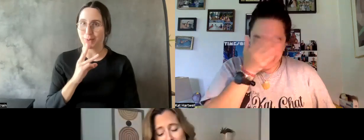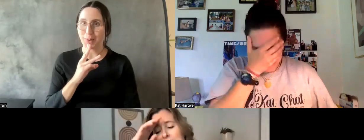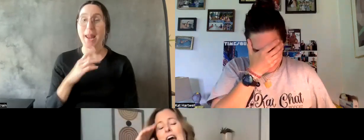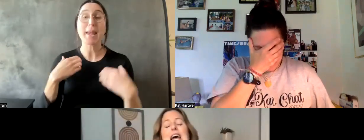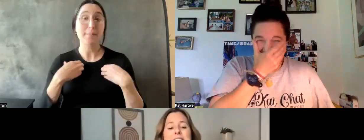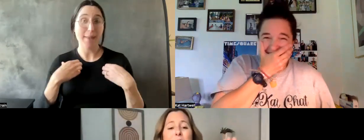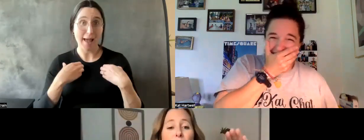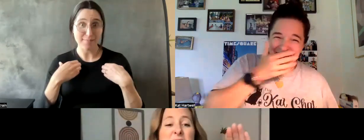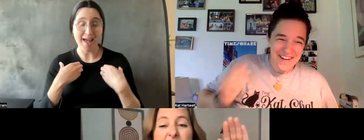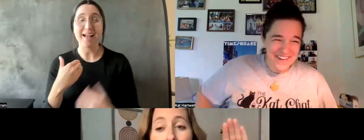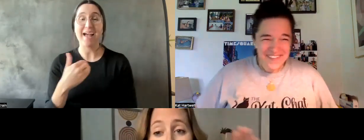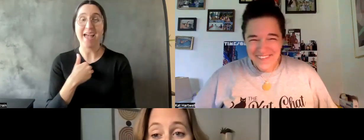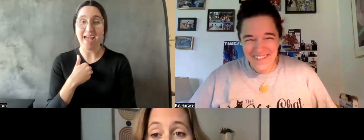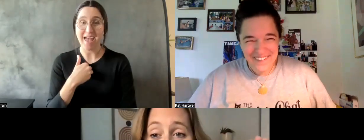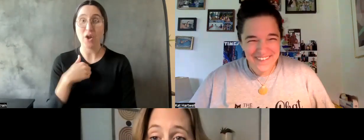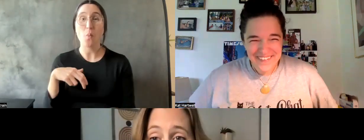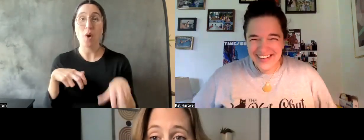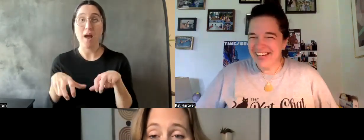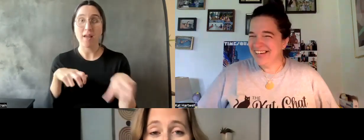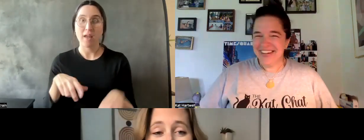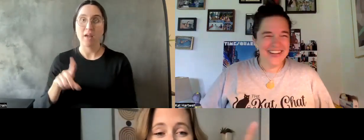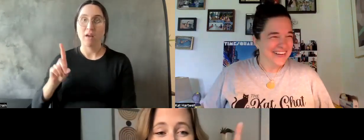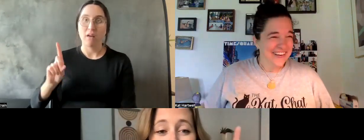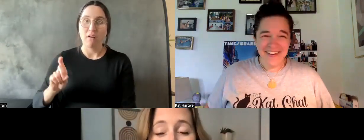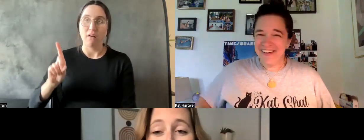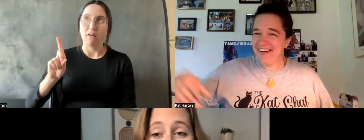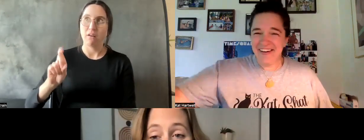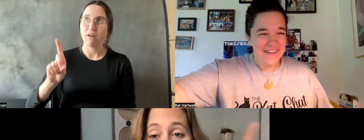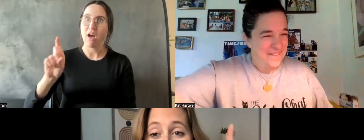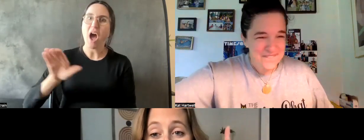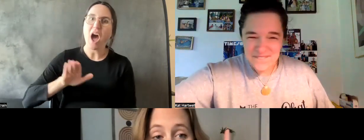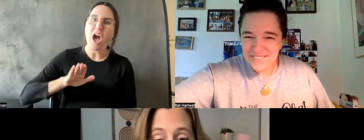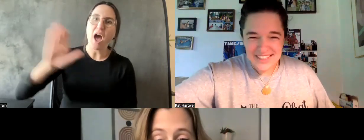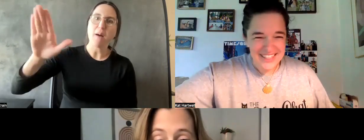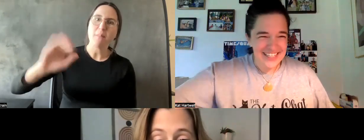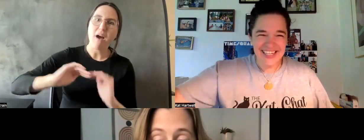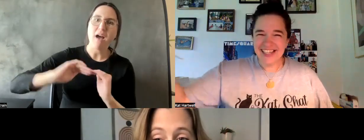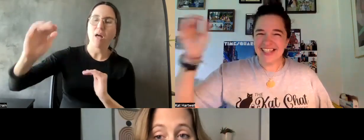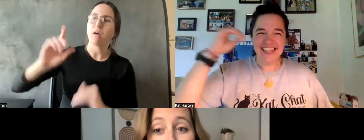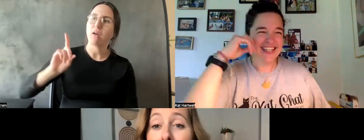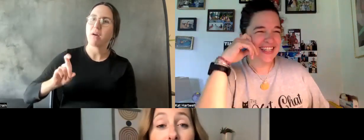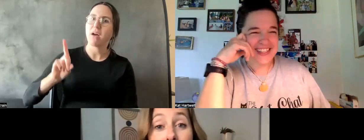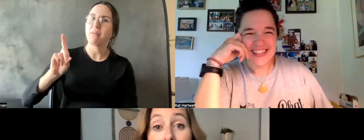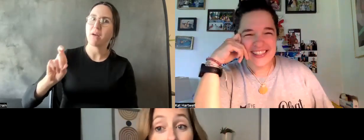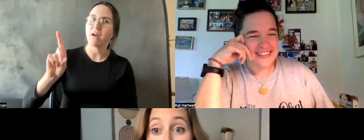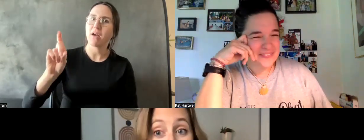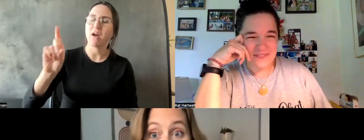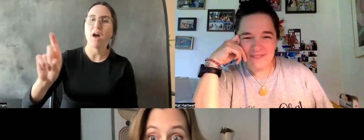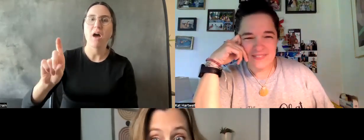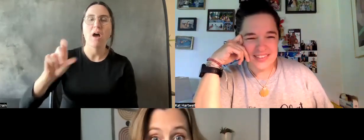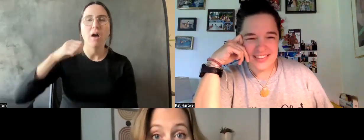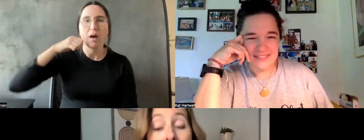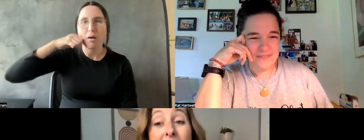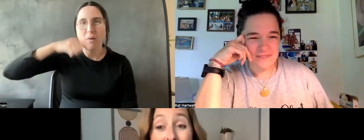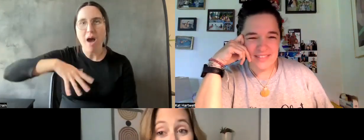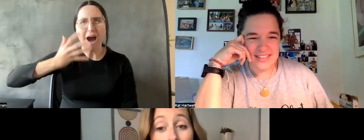backpack, and it was uphill the entire way. I mean, I was like, I'm not going to make